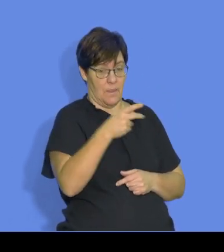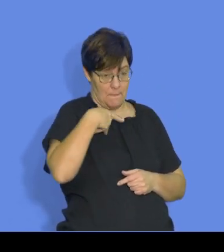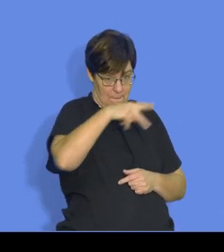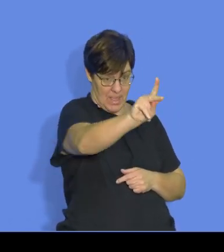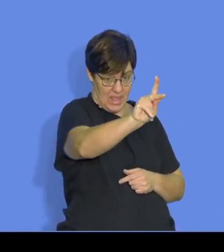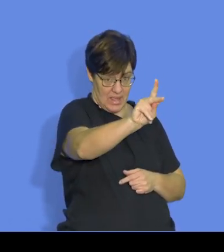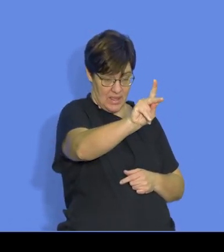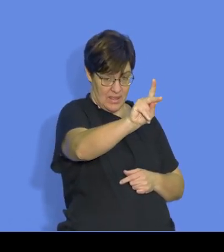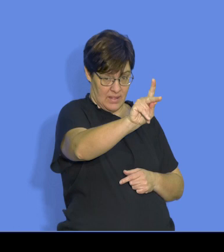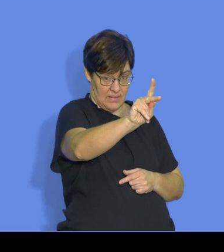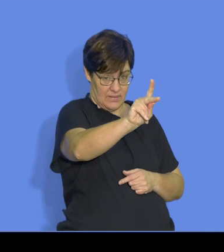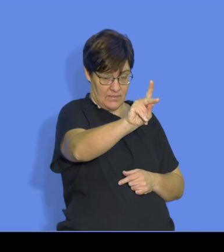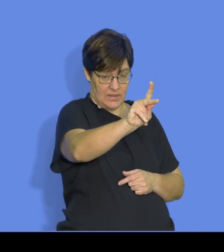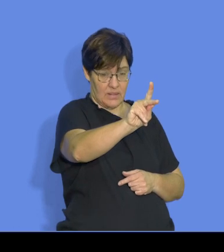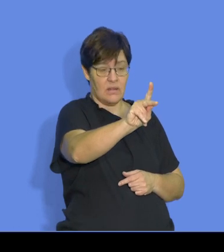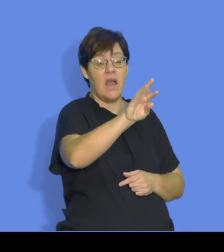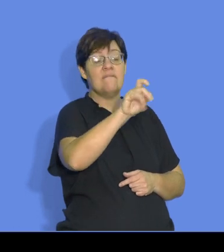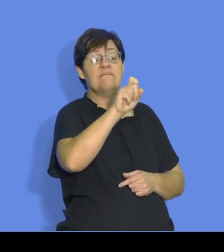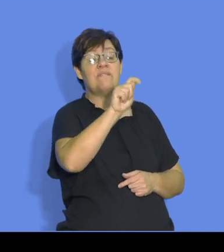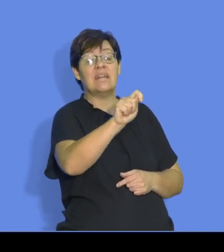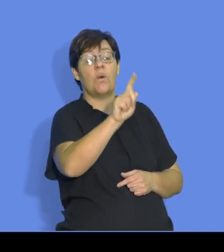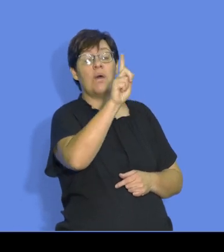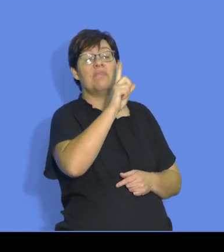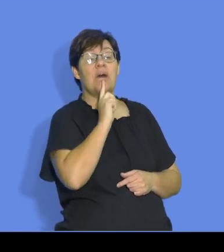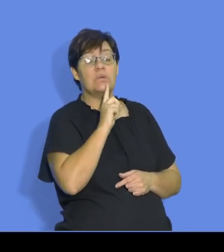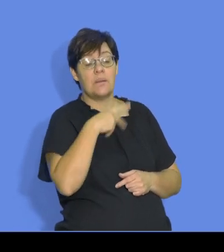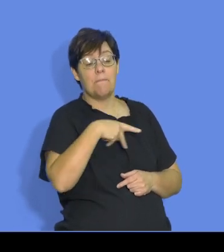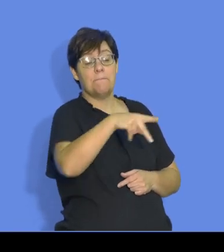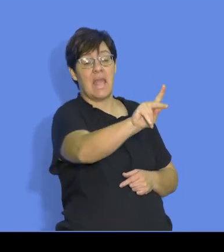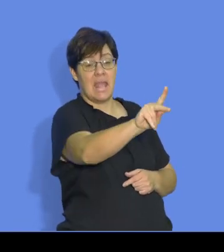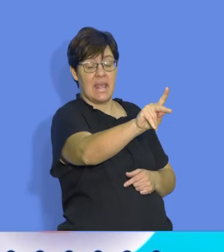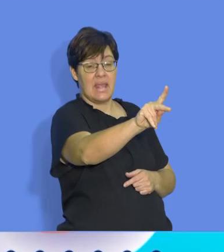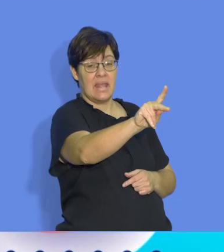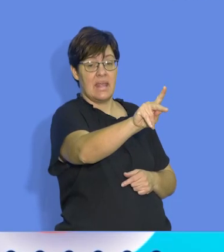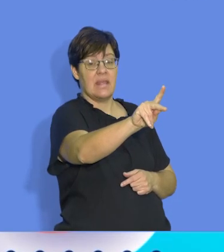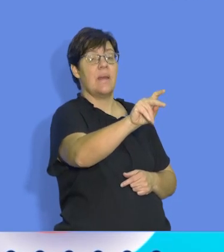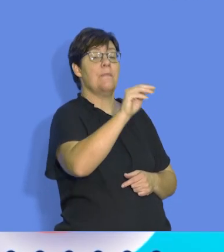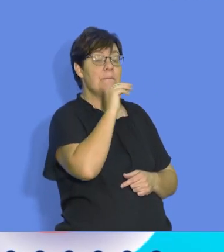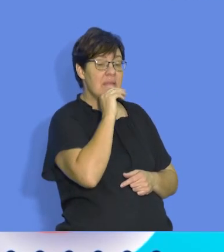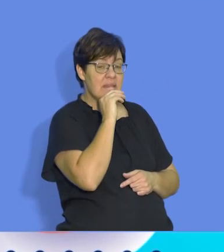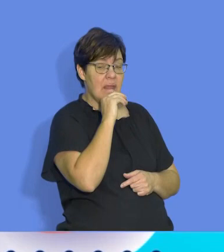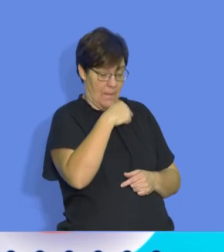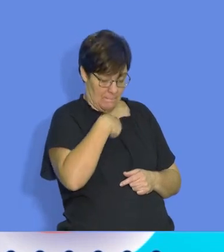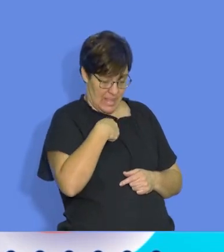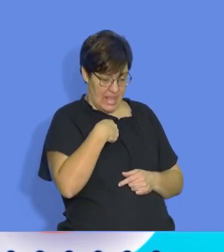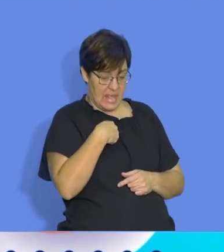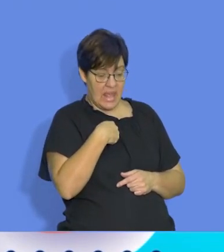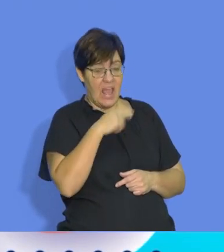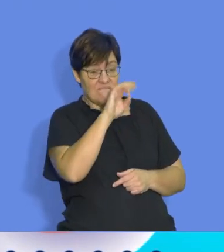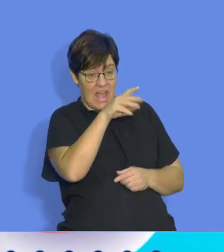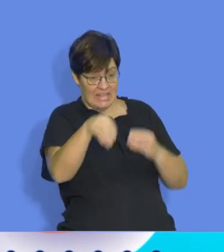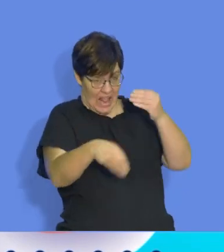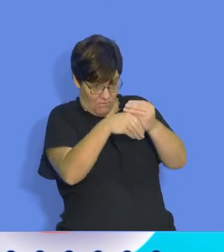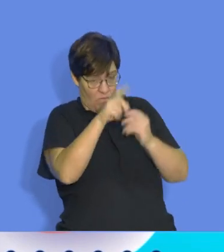So 1,000 Rand, the VAT on that 1,000 Rand is the VAT input that we as the VAT